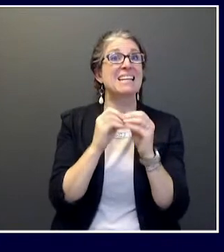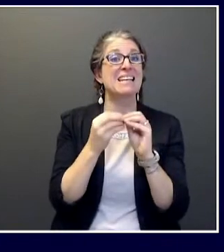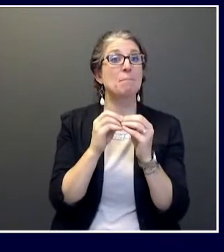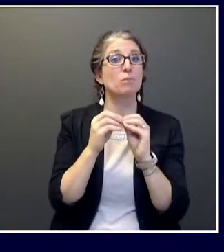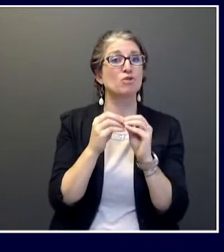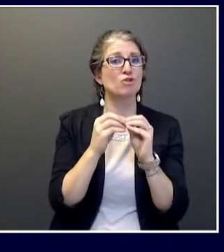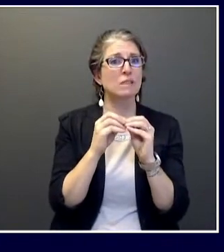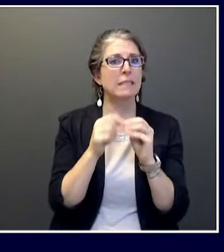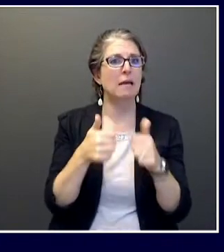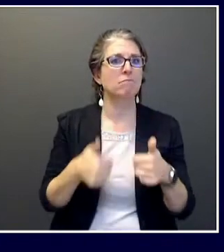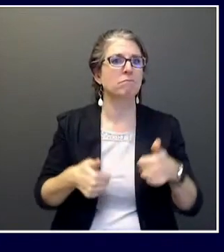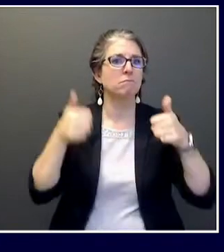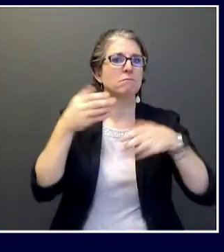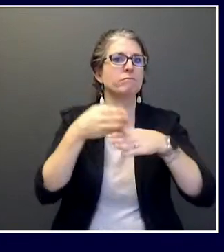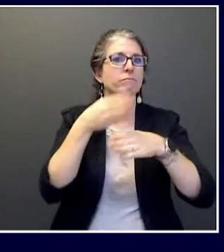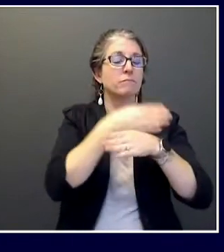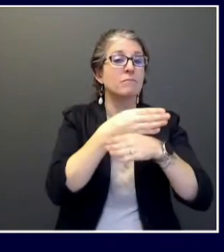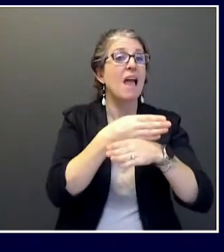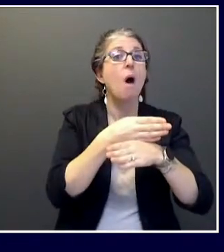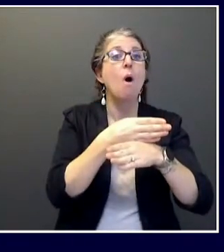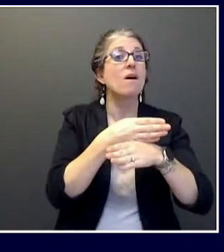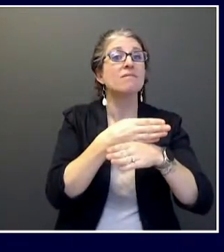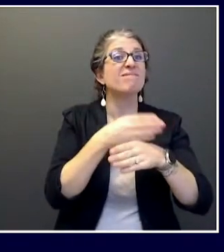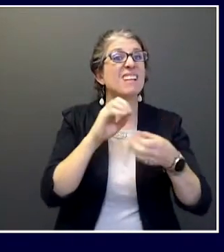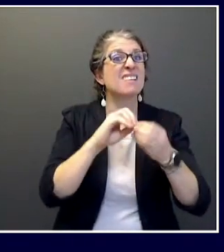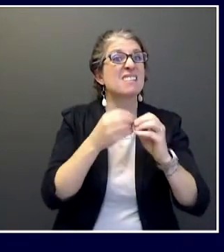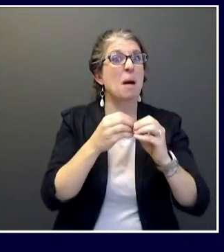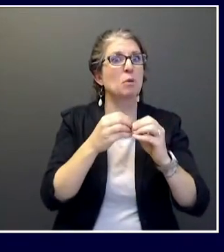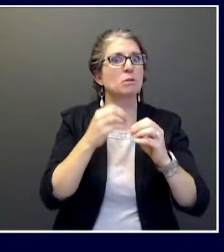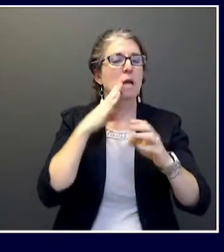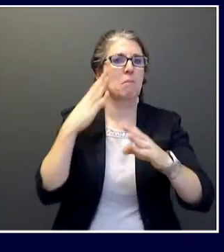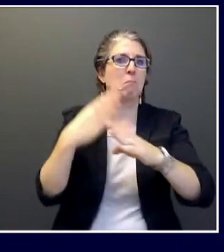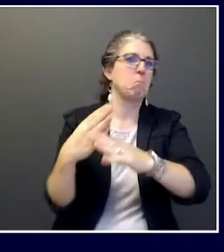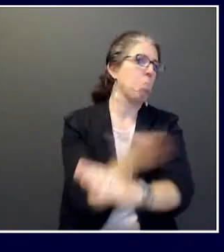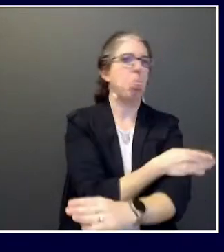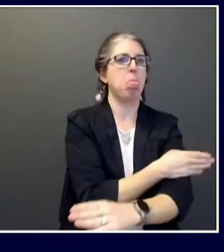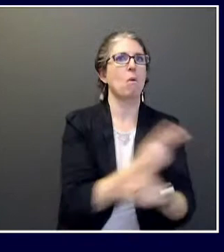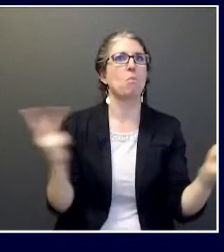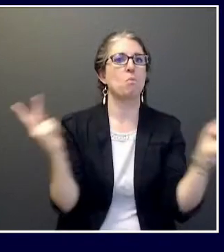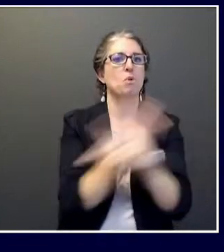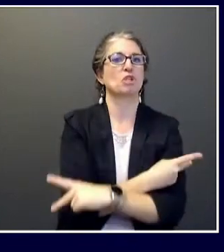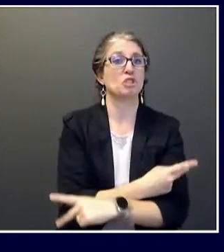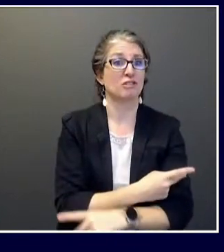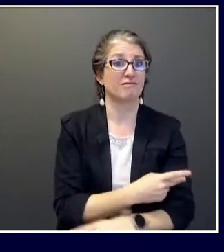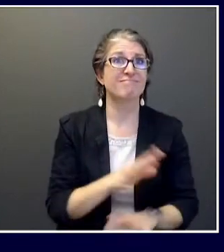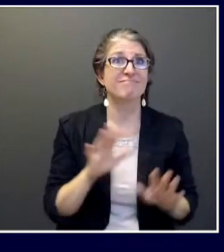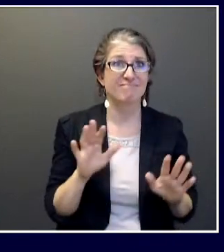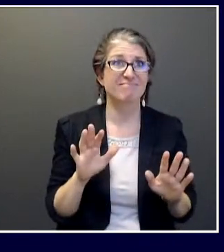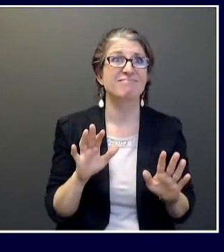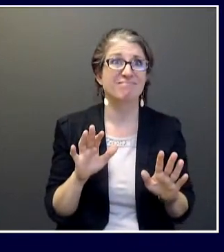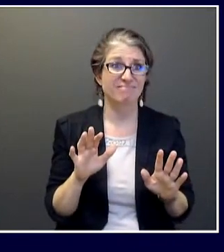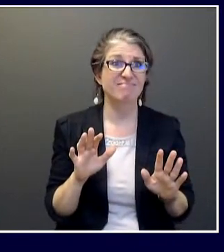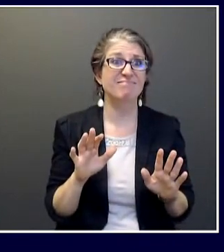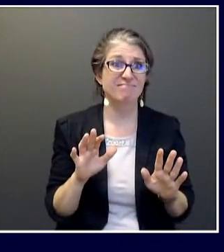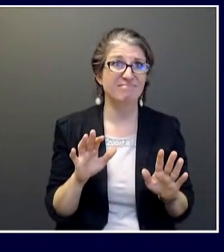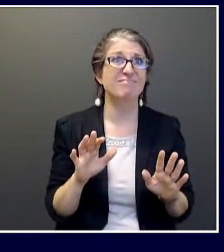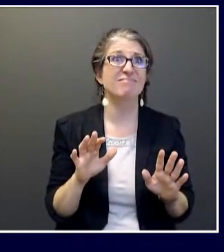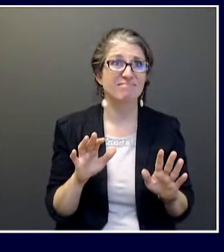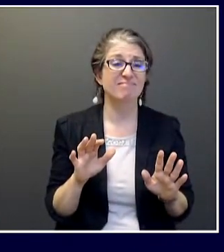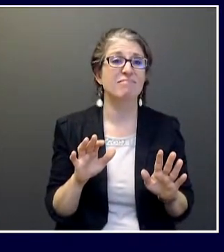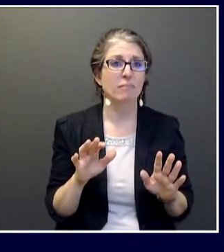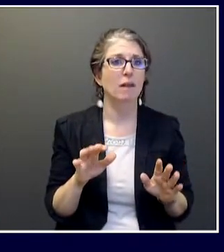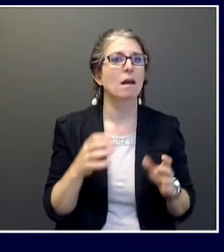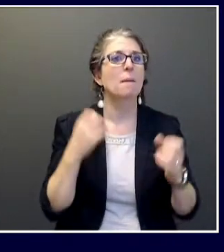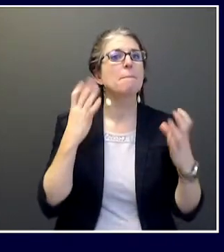of adults, asking them their willingness to get vaccinated, what you saw people say back then versus what we see now in the